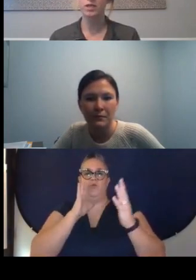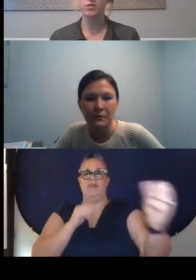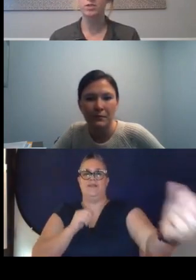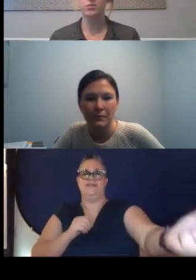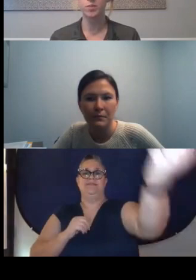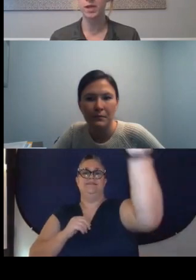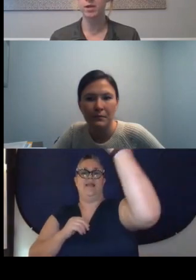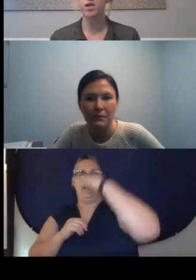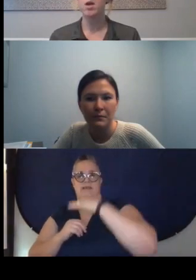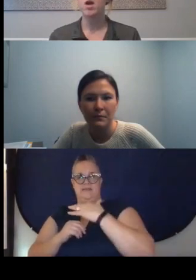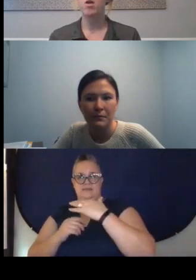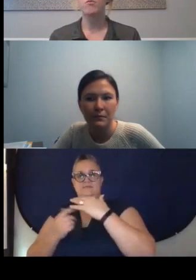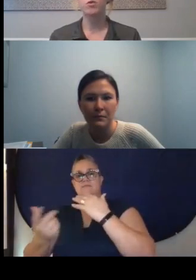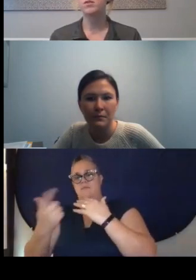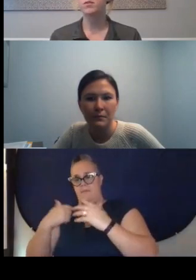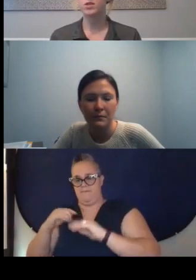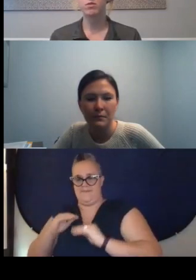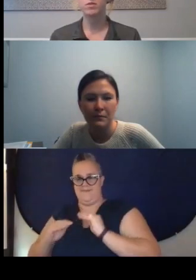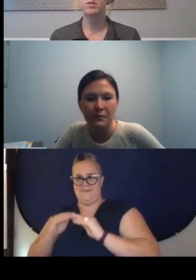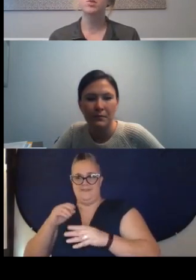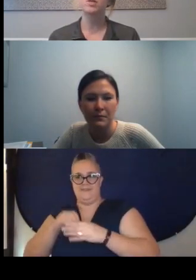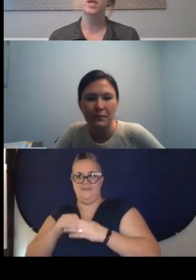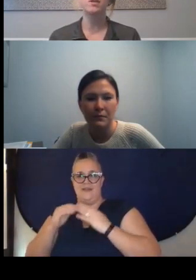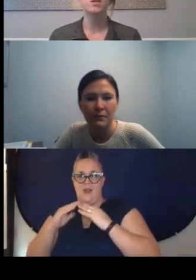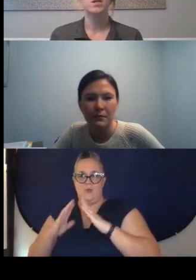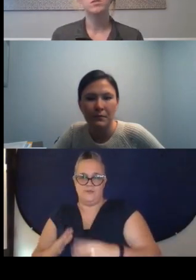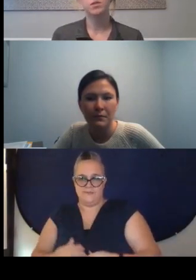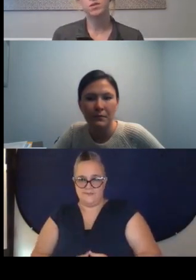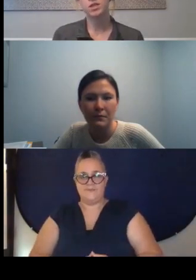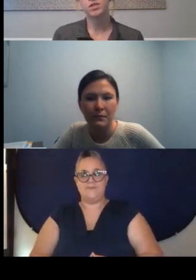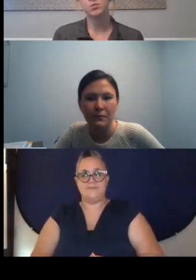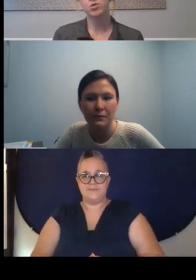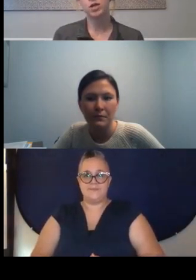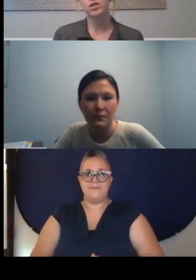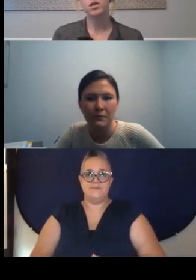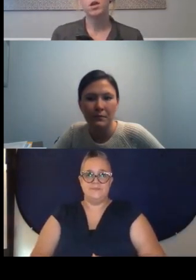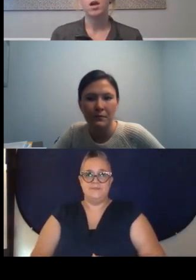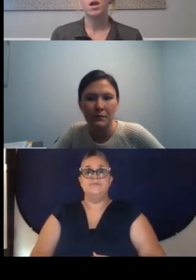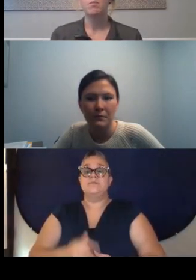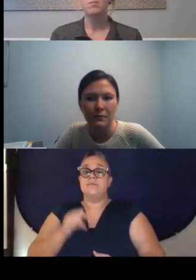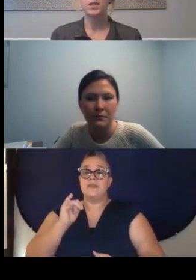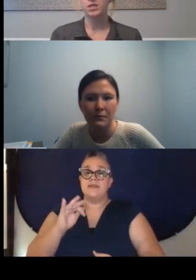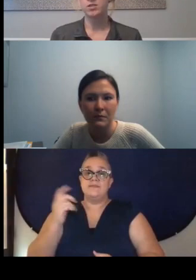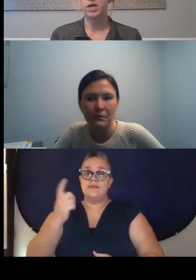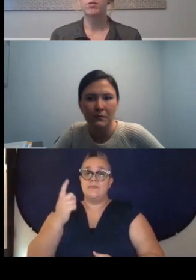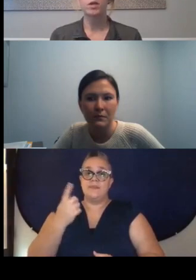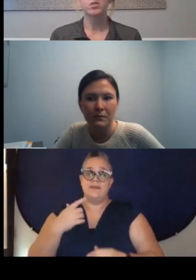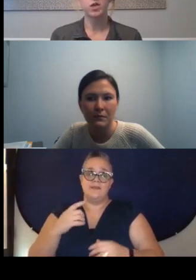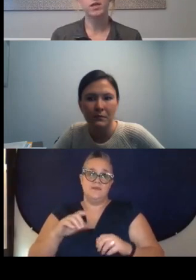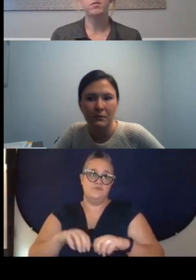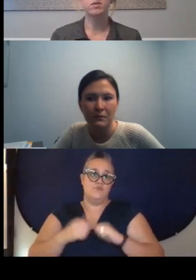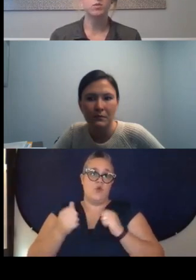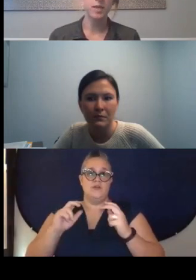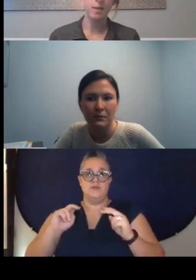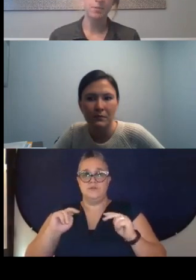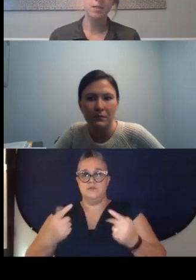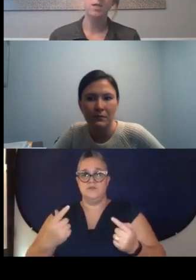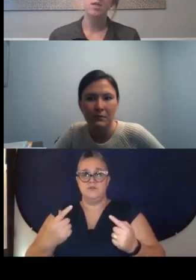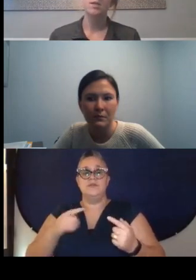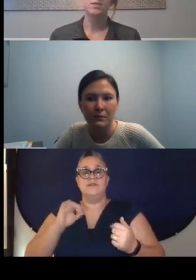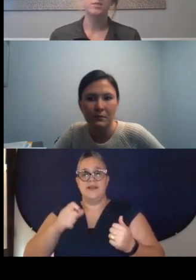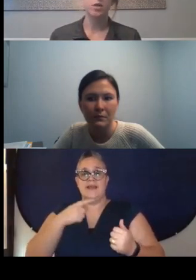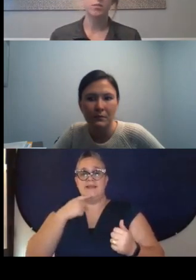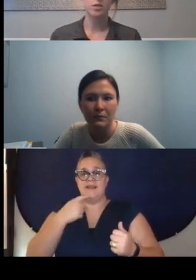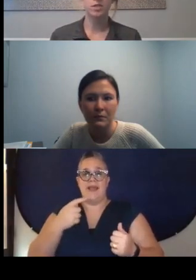also diagnose and repair all forms of the equipment. So again, if something is broken, They can tell the customer, hey, this is what's